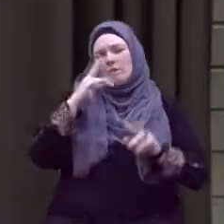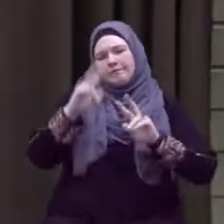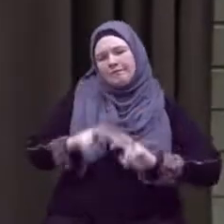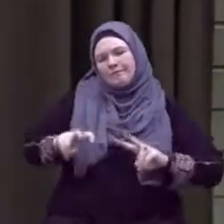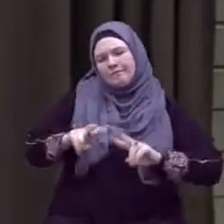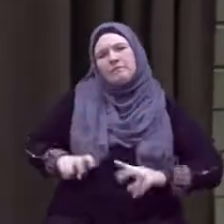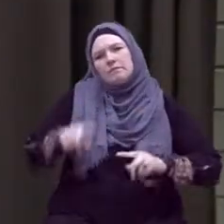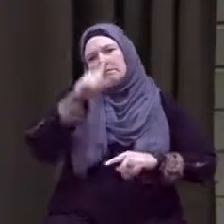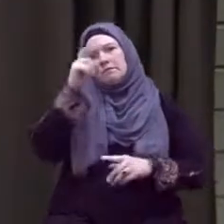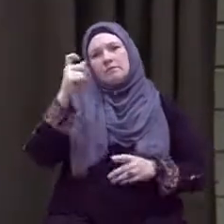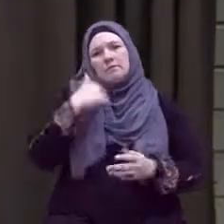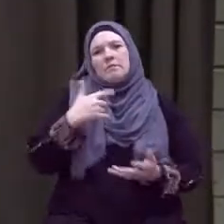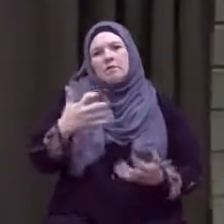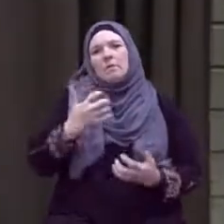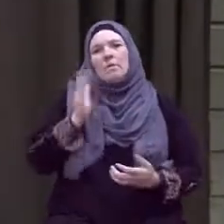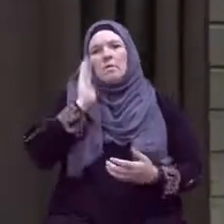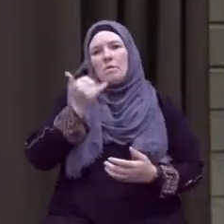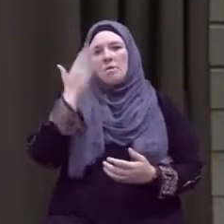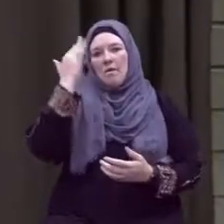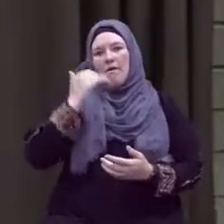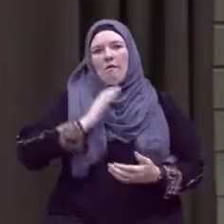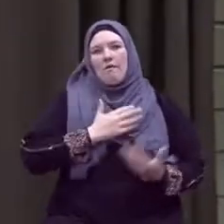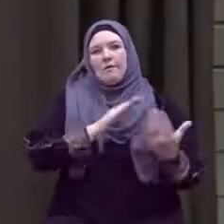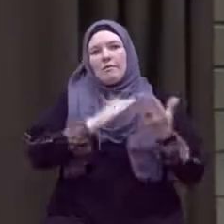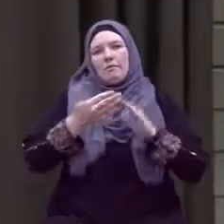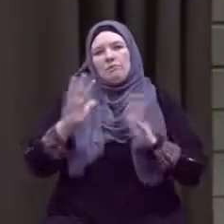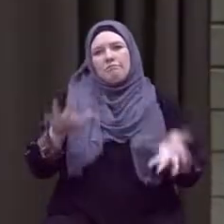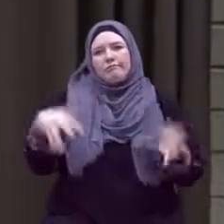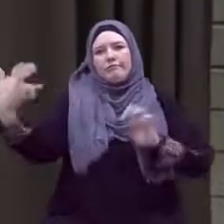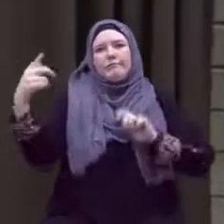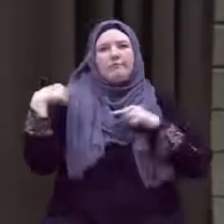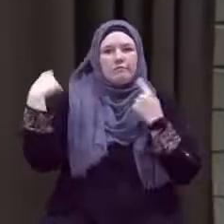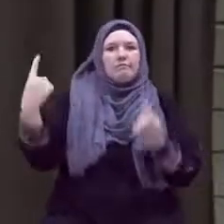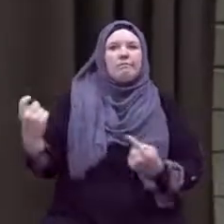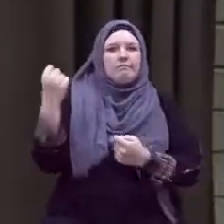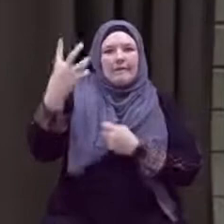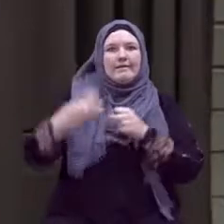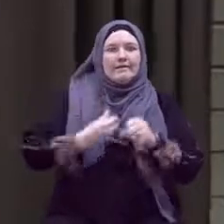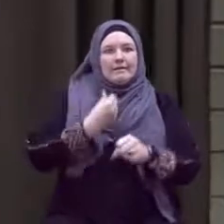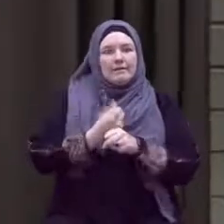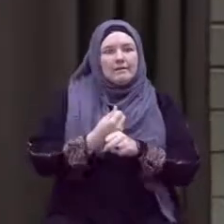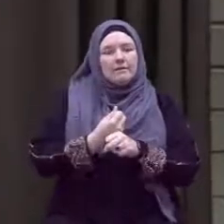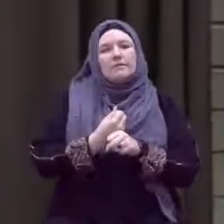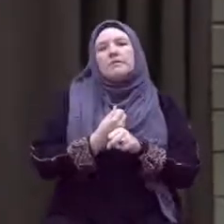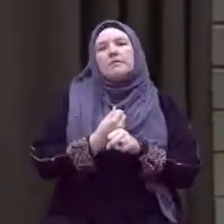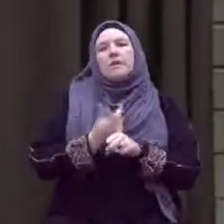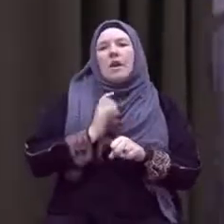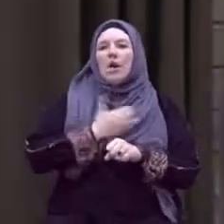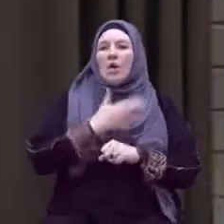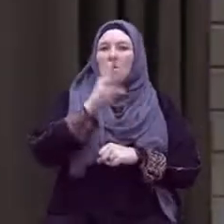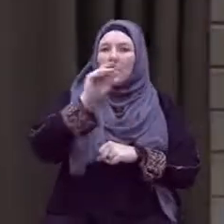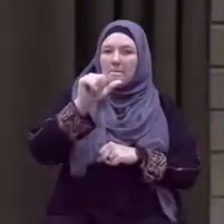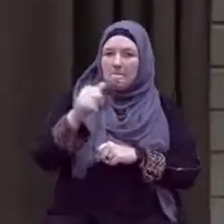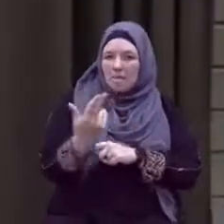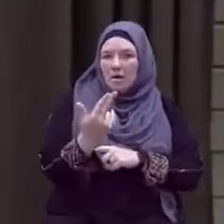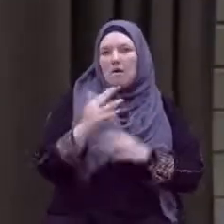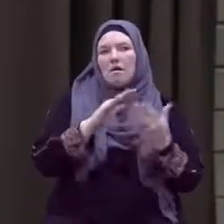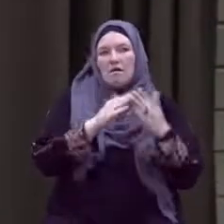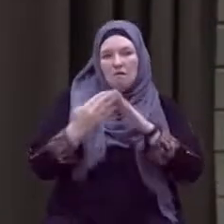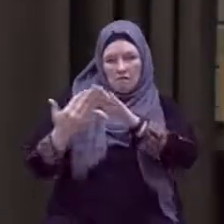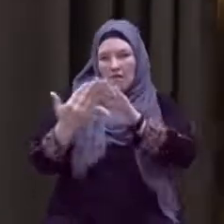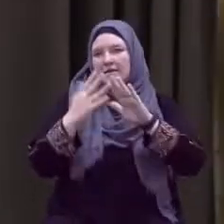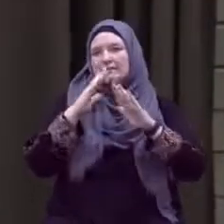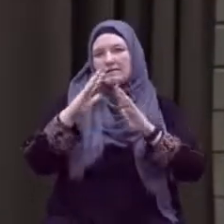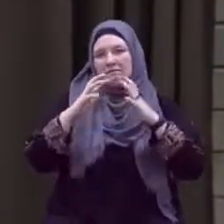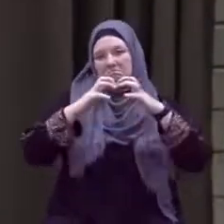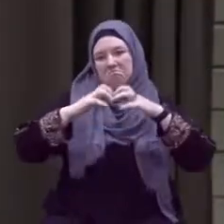through for centuries. Our ummah has been torn apart, occupied by several